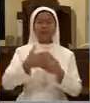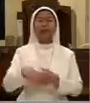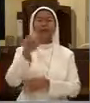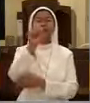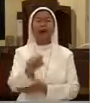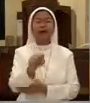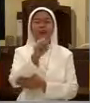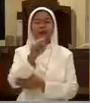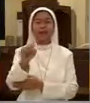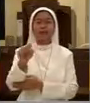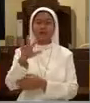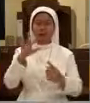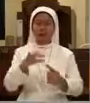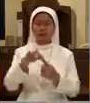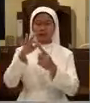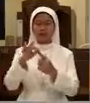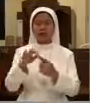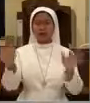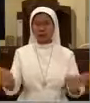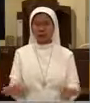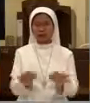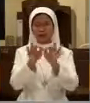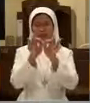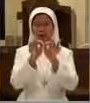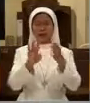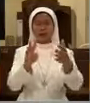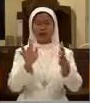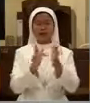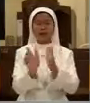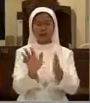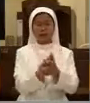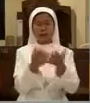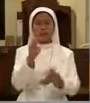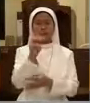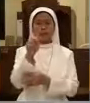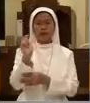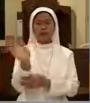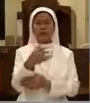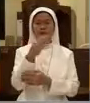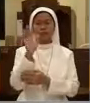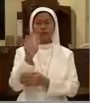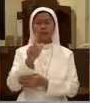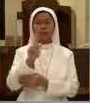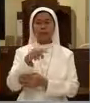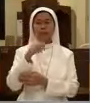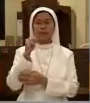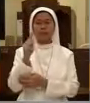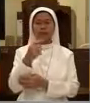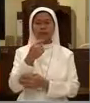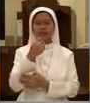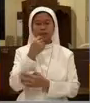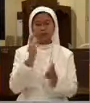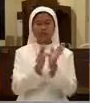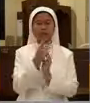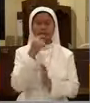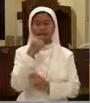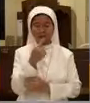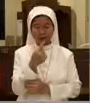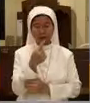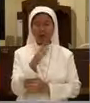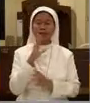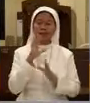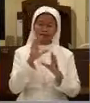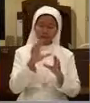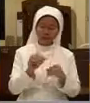Eucharist. In Matthew 26, verse 21, Jesus said, "Take this, eat of